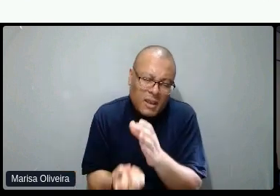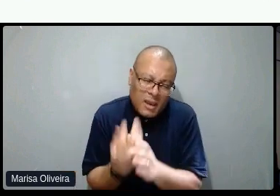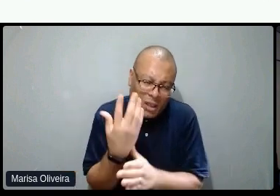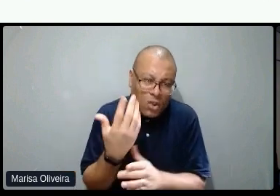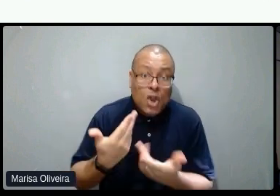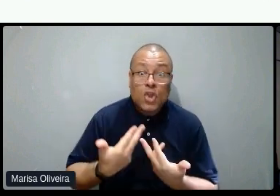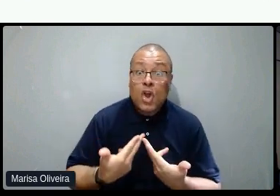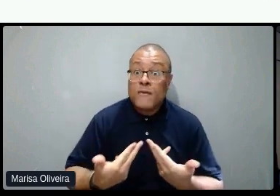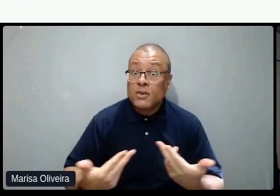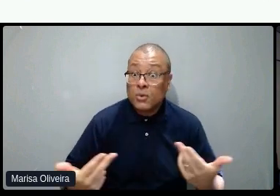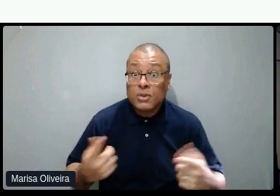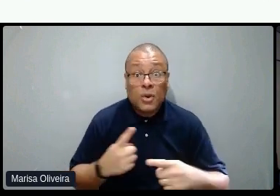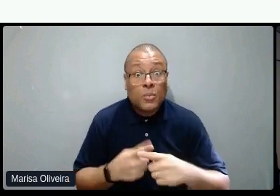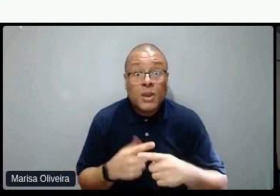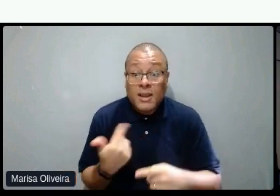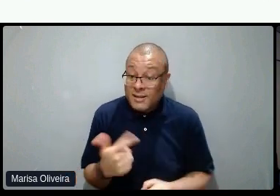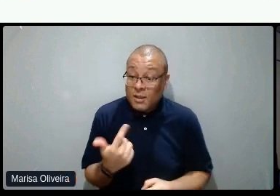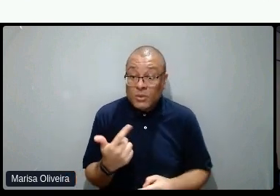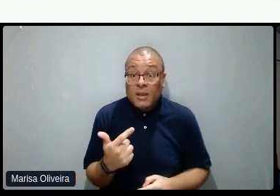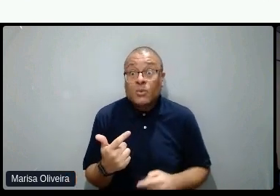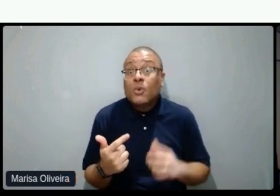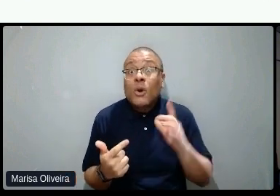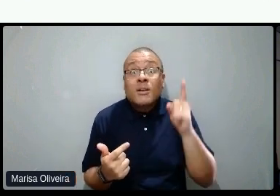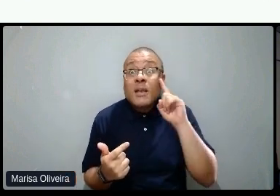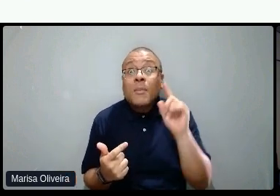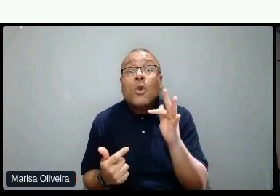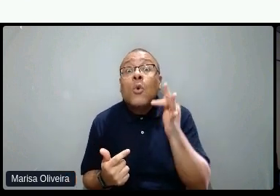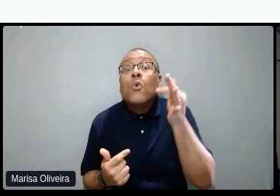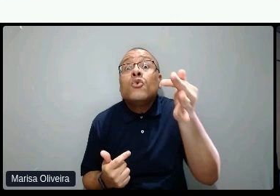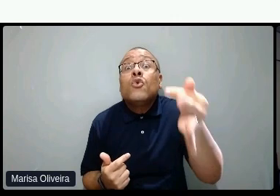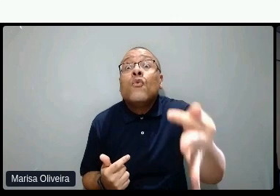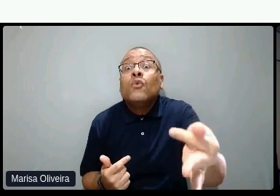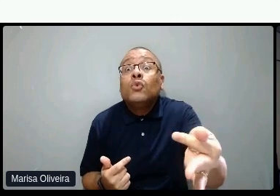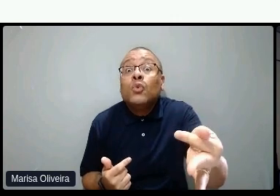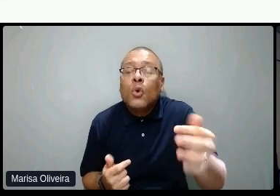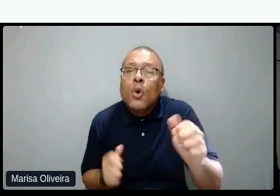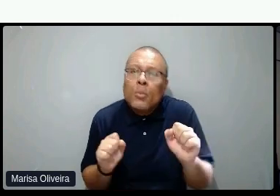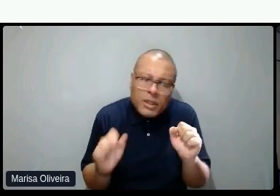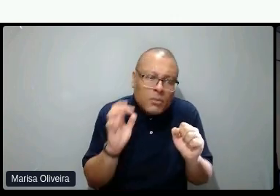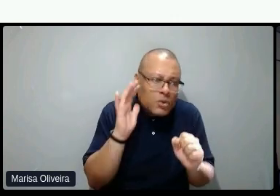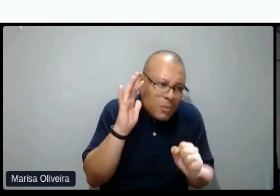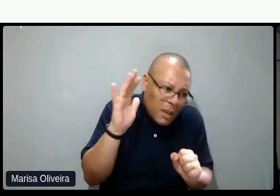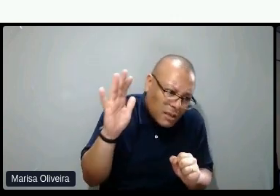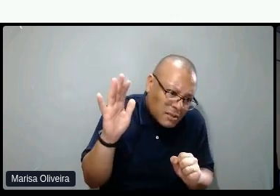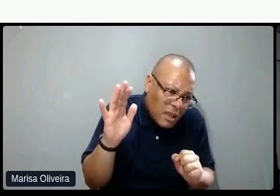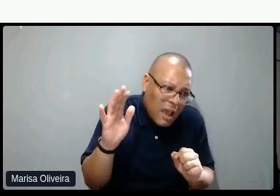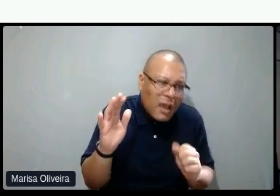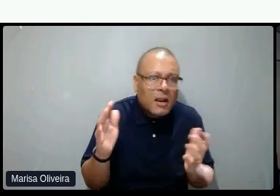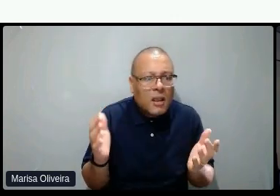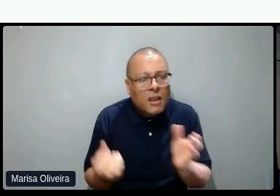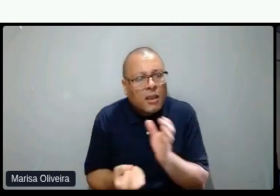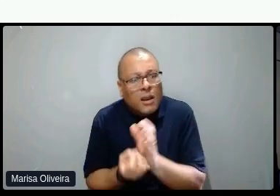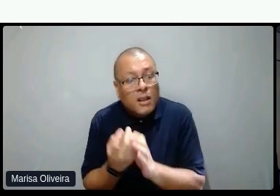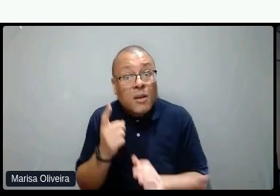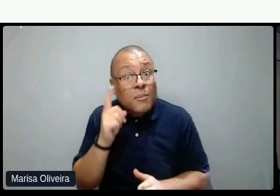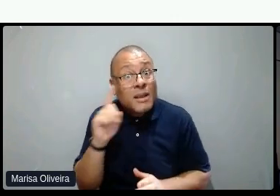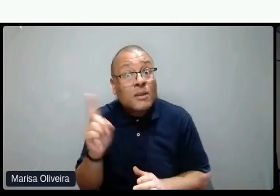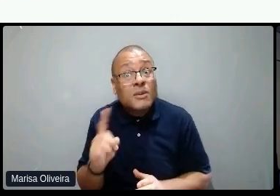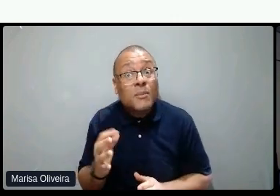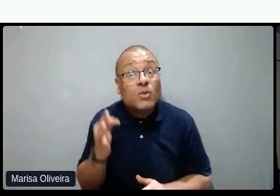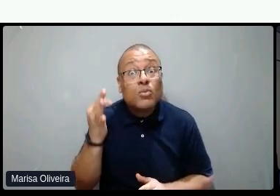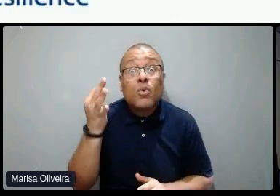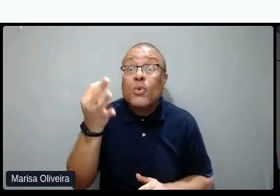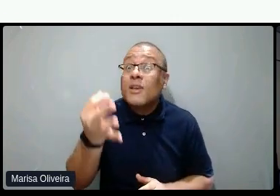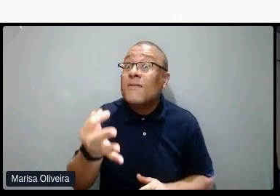things, because we don't know what the future will bring us. We can look back and say what the past brought us, but we don't know about the future. It's